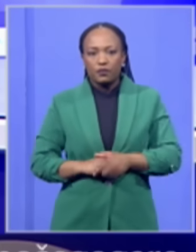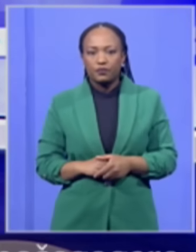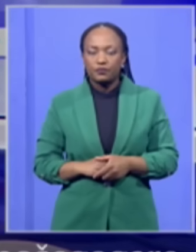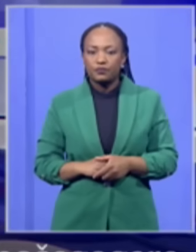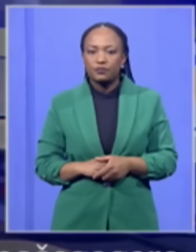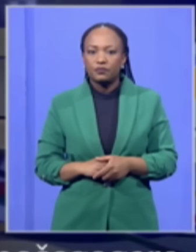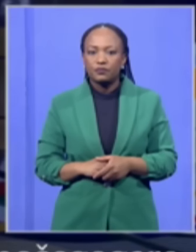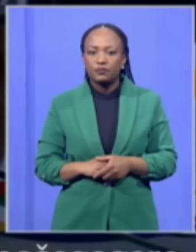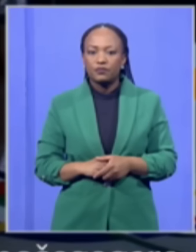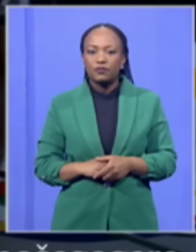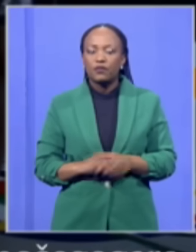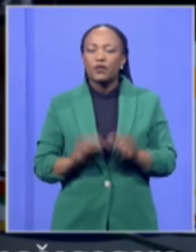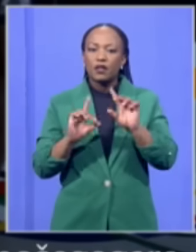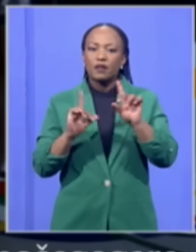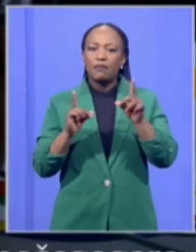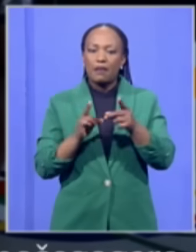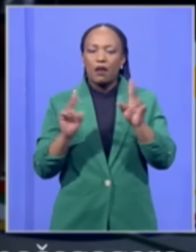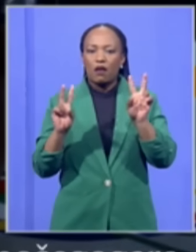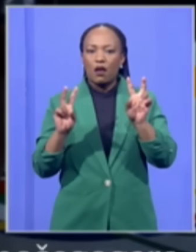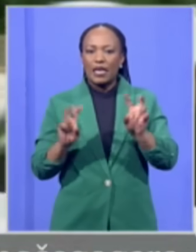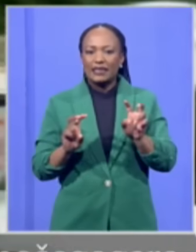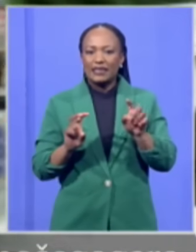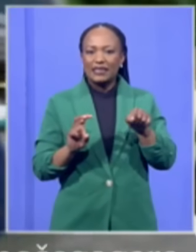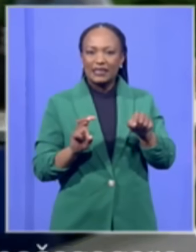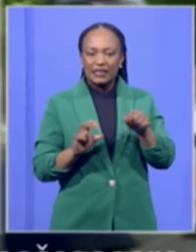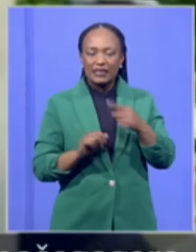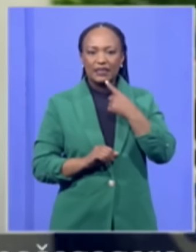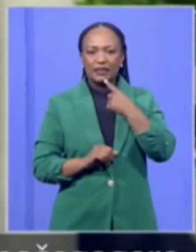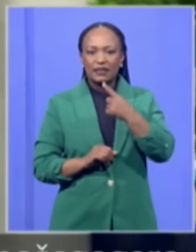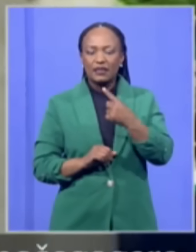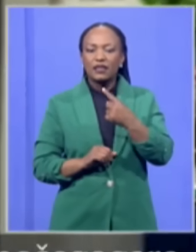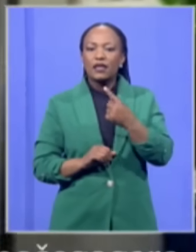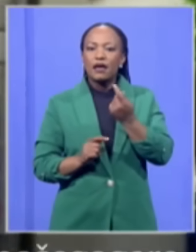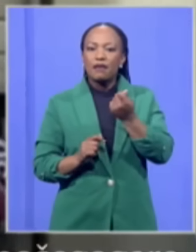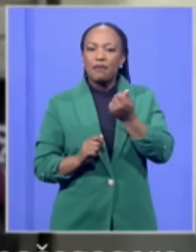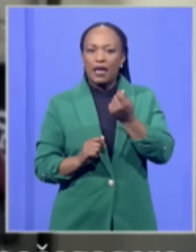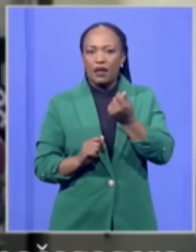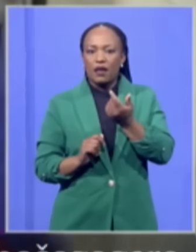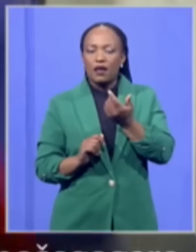Kgoro ya diminerale le energy e lokollotše gore theko e msa ya makhura